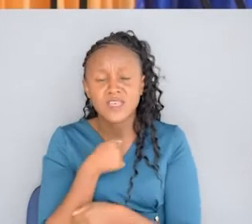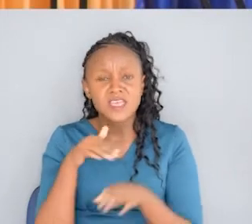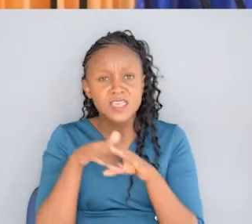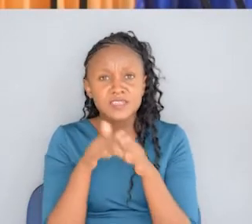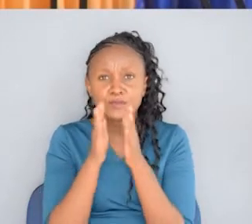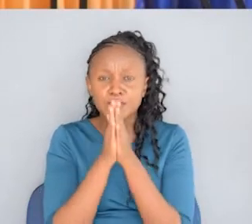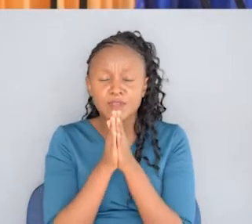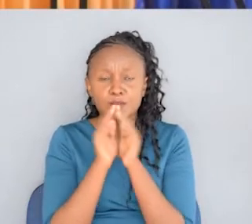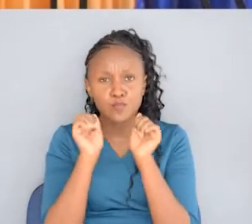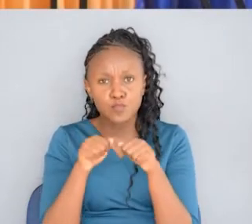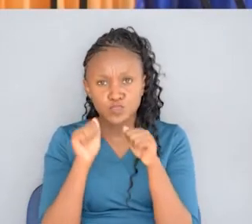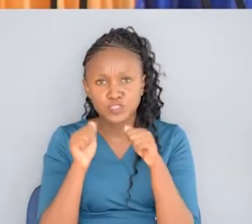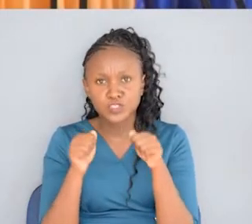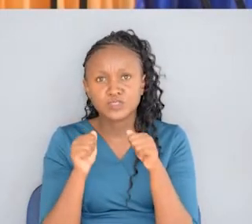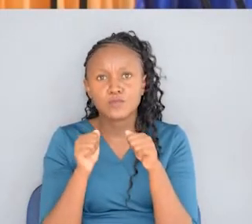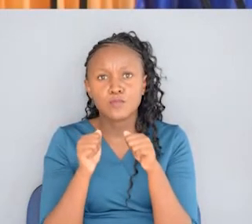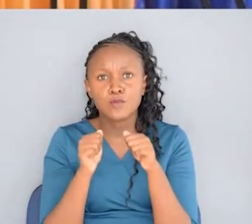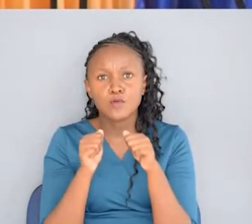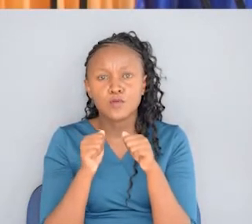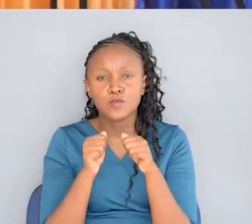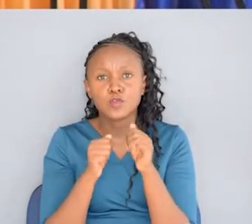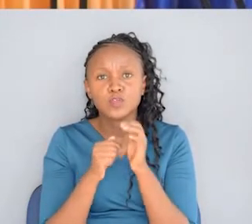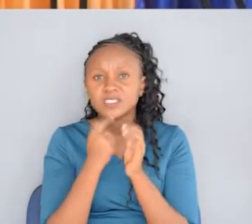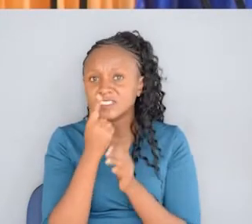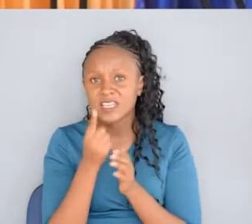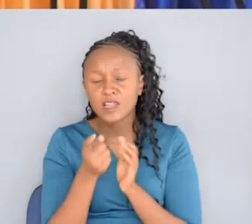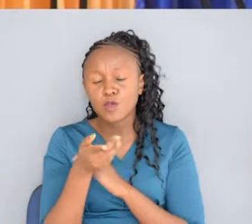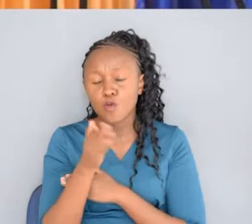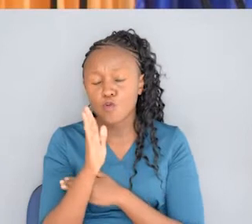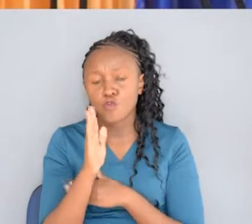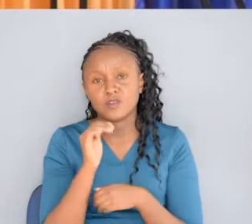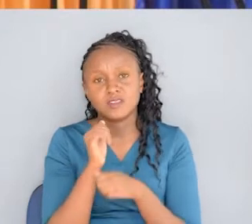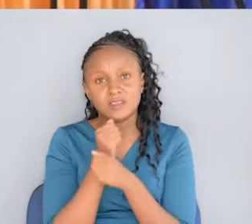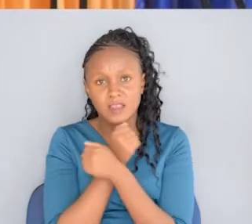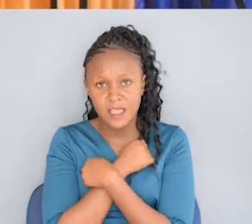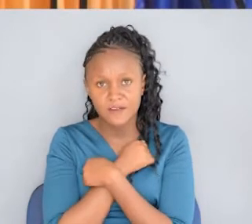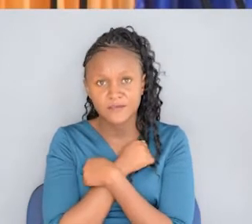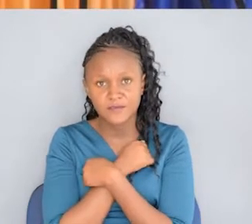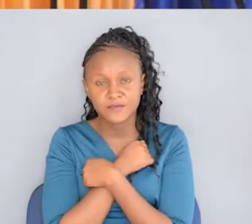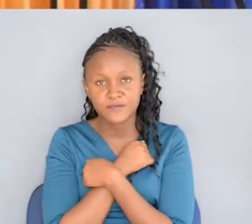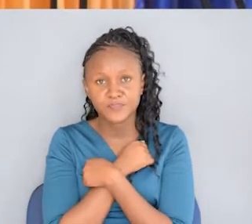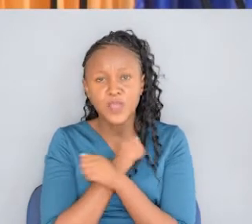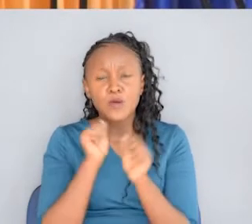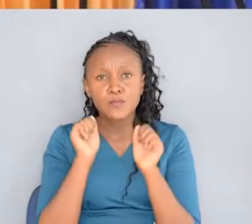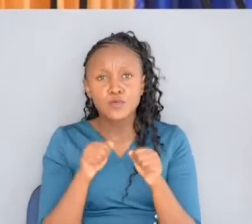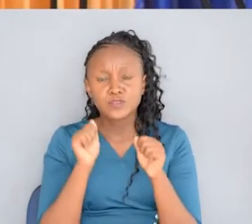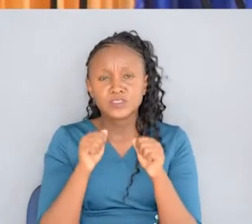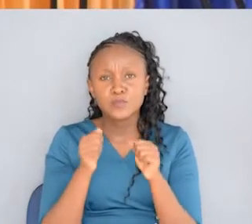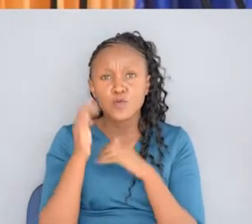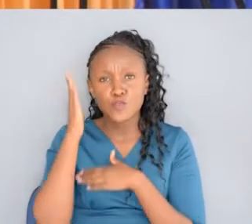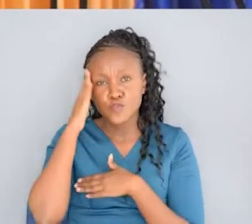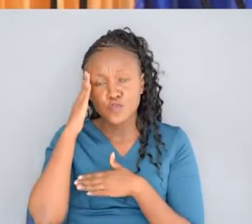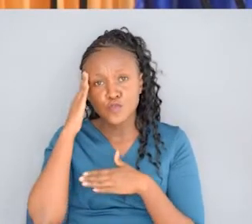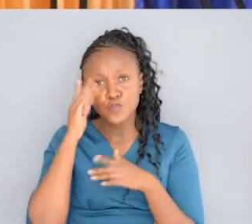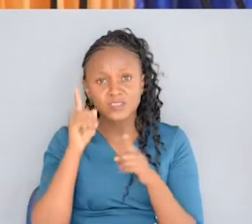know, it tells me that he cares for me. You know, even in such a season, you know, we are able to know when we read God's word about his sovereignty